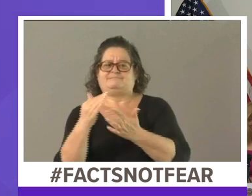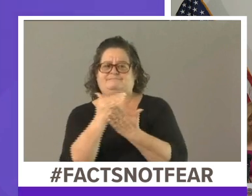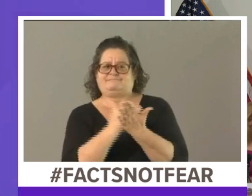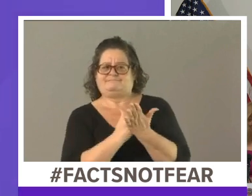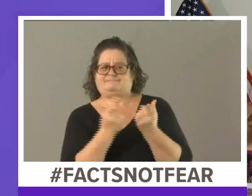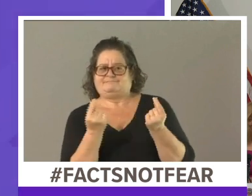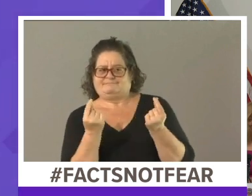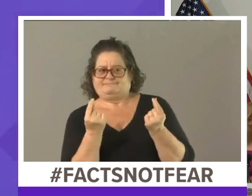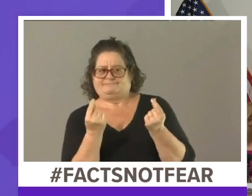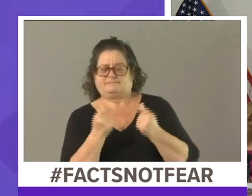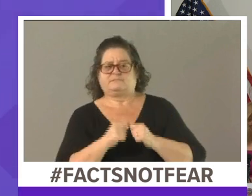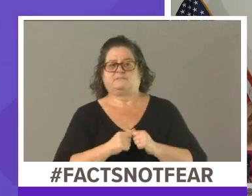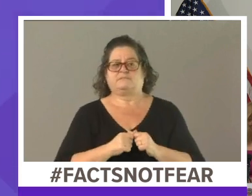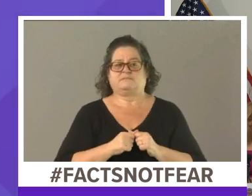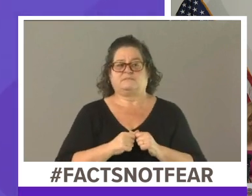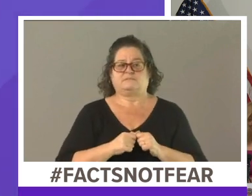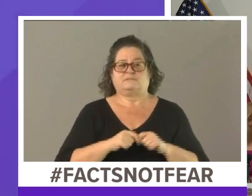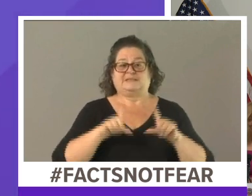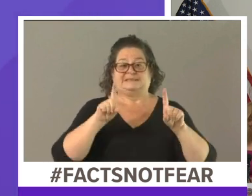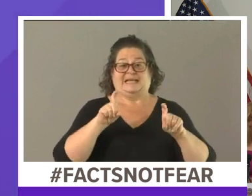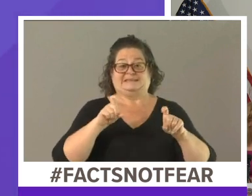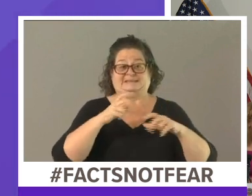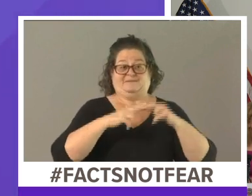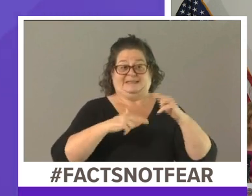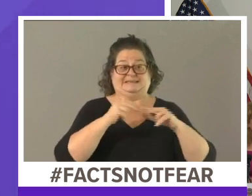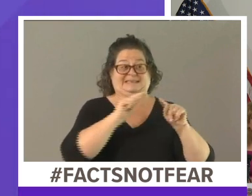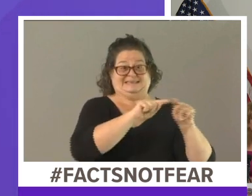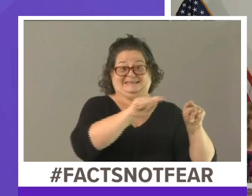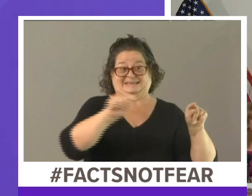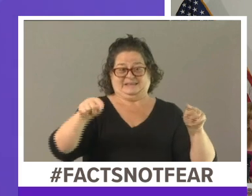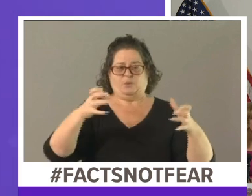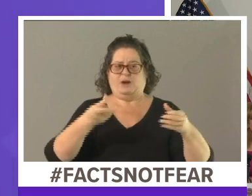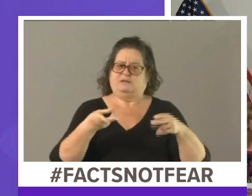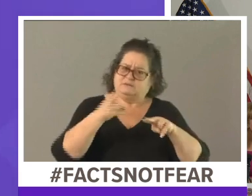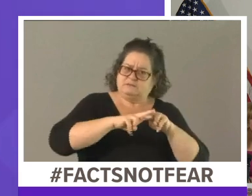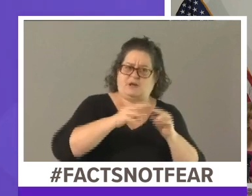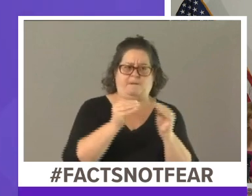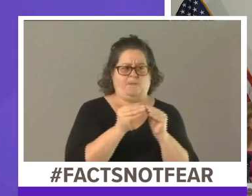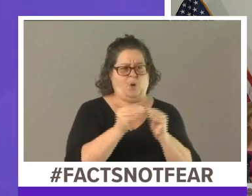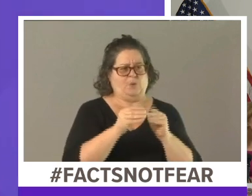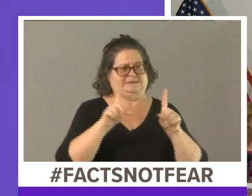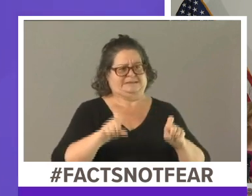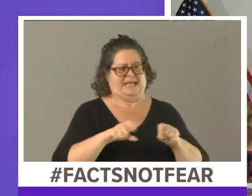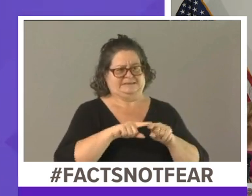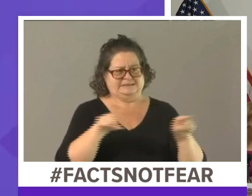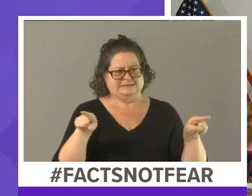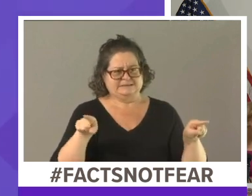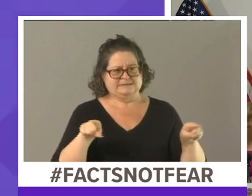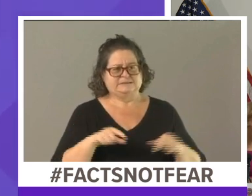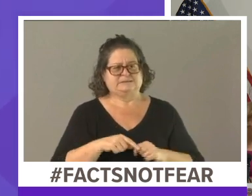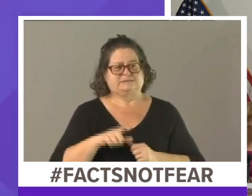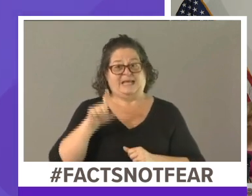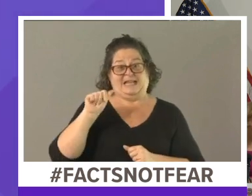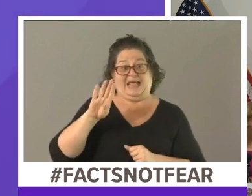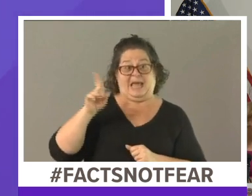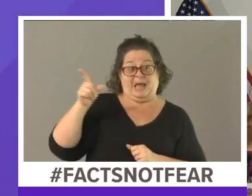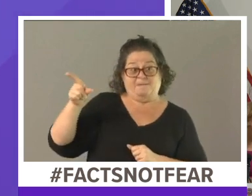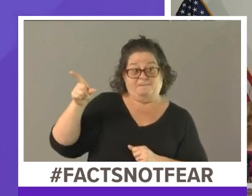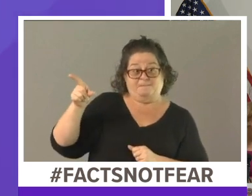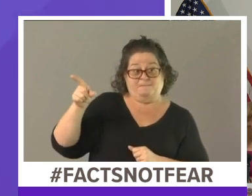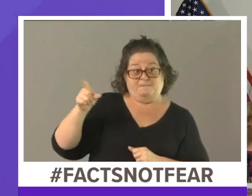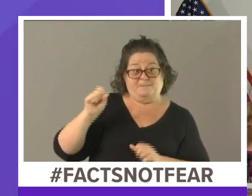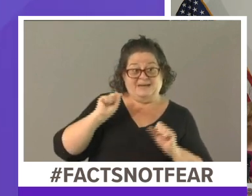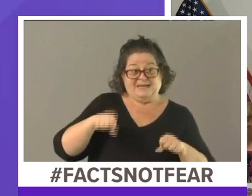facilities to identify these infections by increasing the lab capacity, along with additional